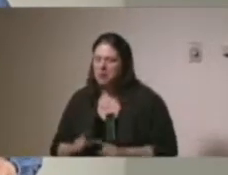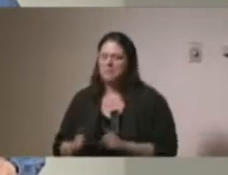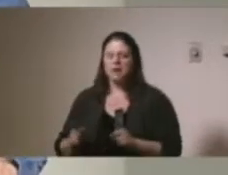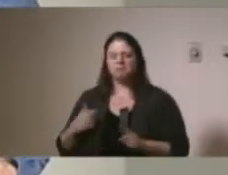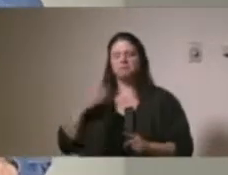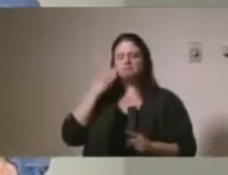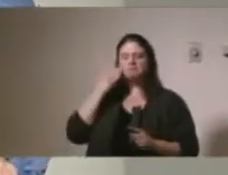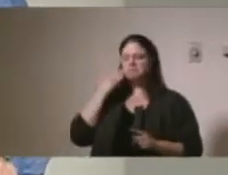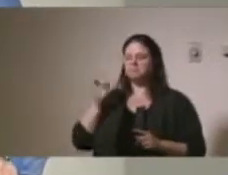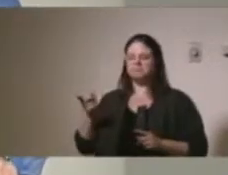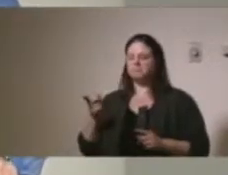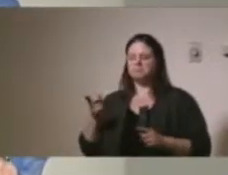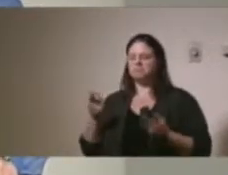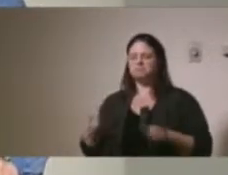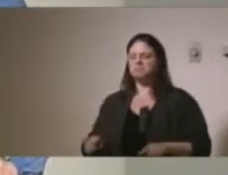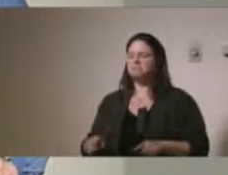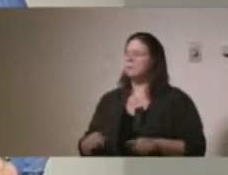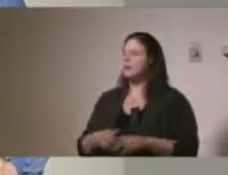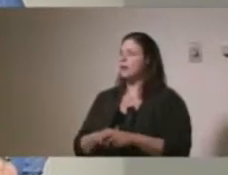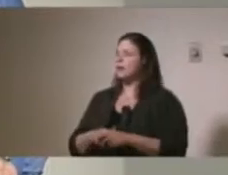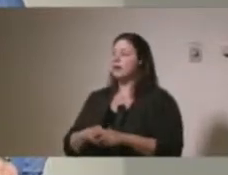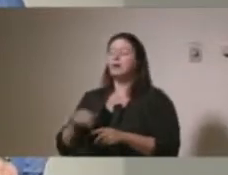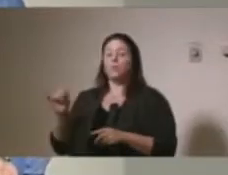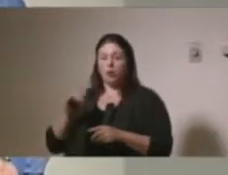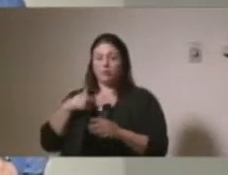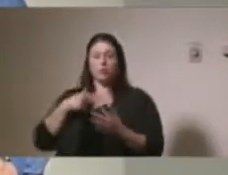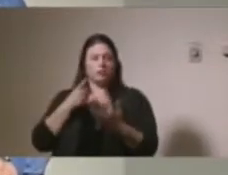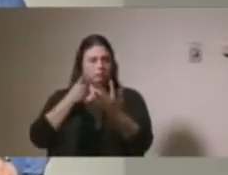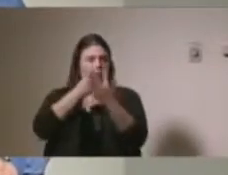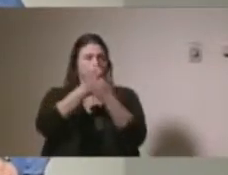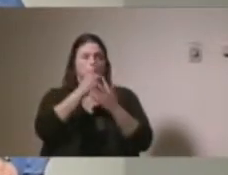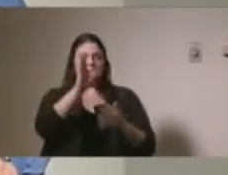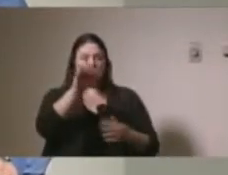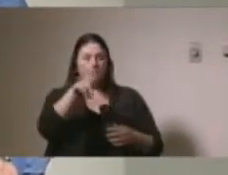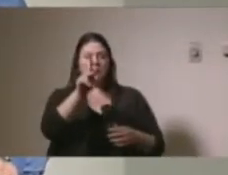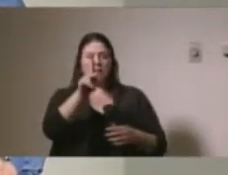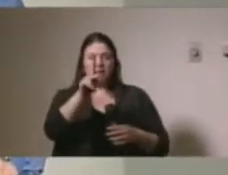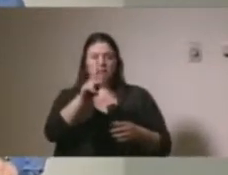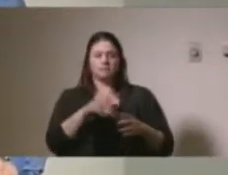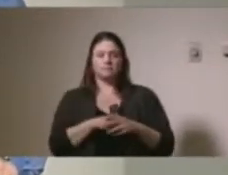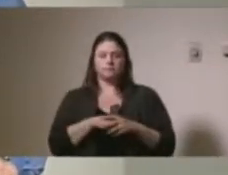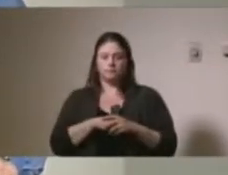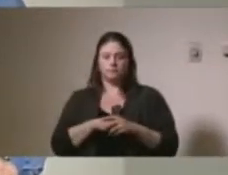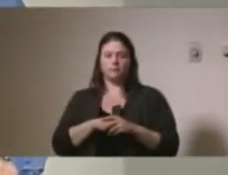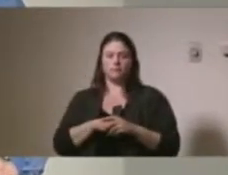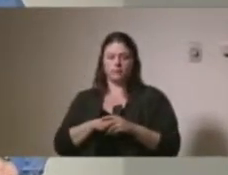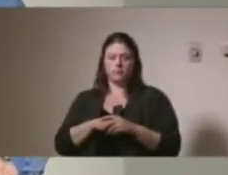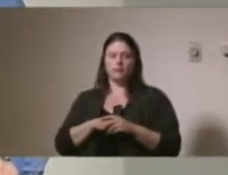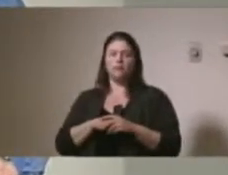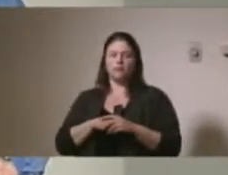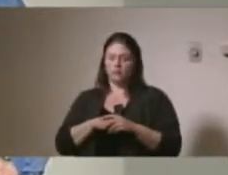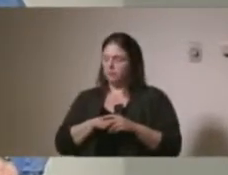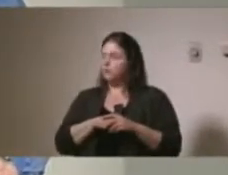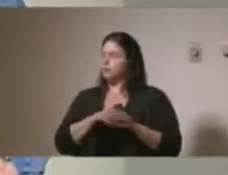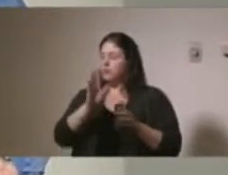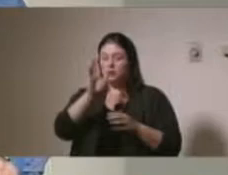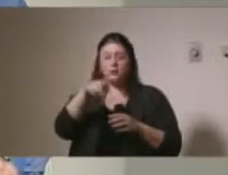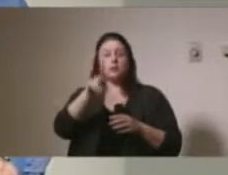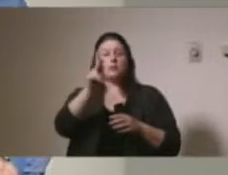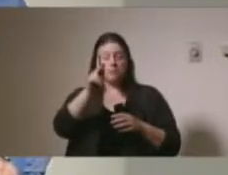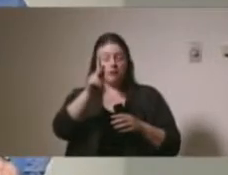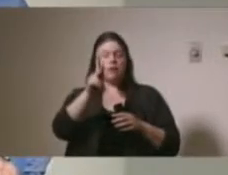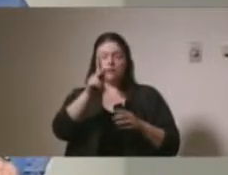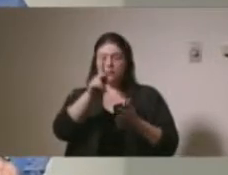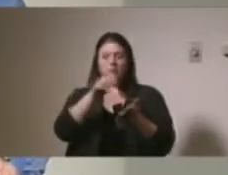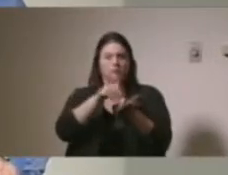the banks. And if you look at, for example, the banks have actually pulled out of some of the poorer neighborhoods.